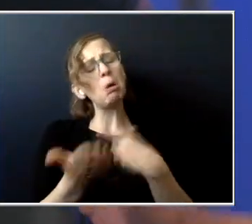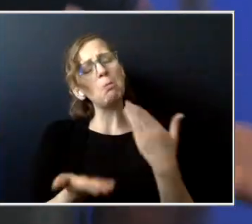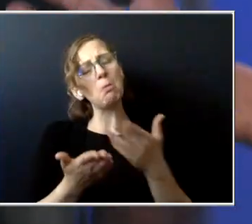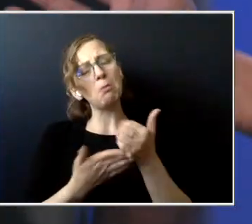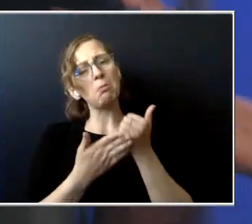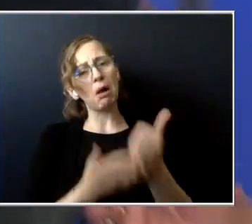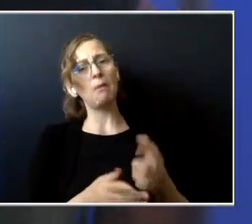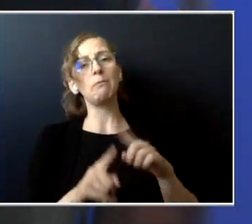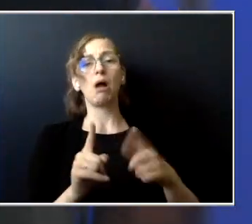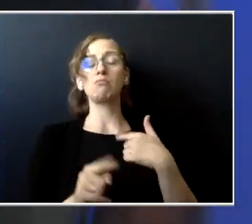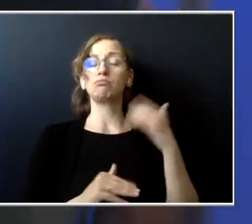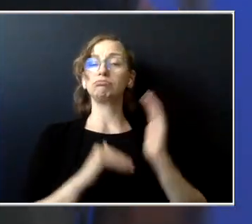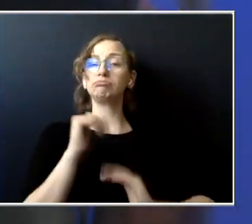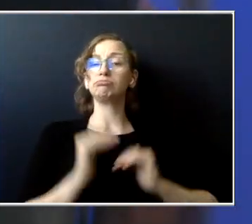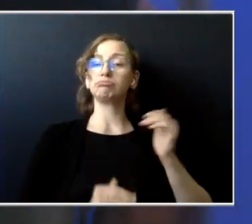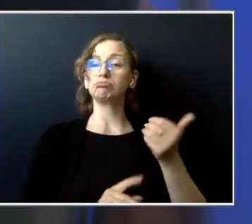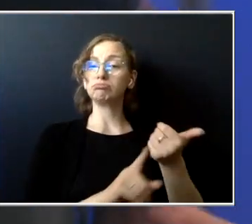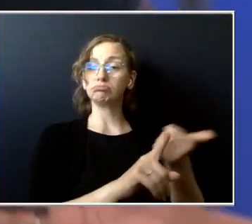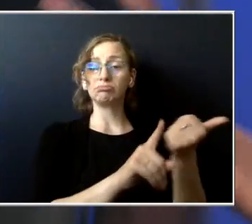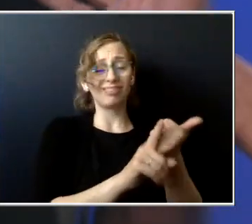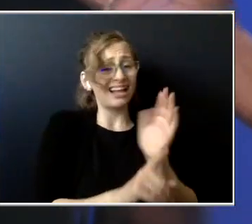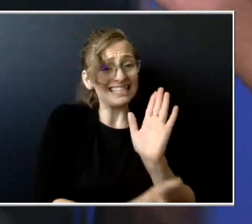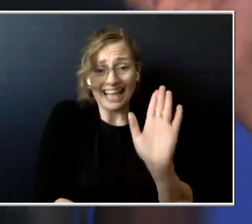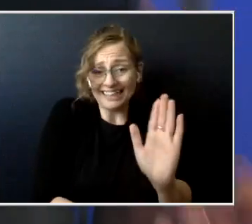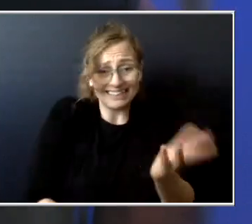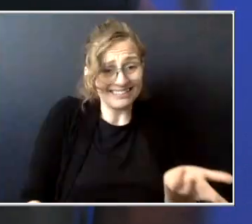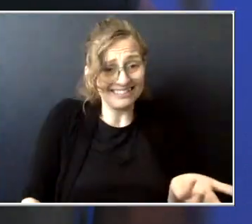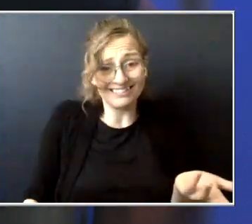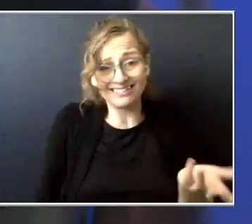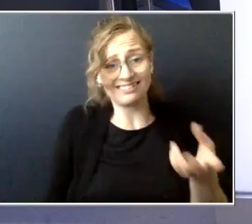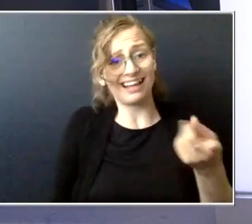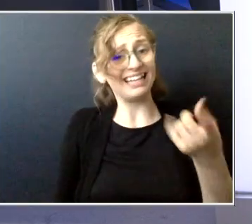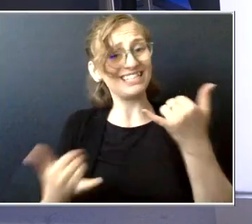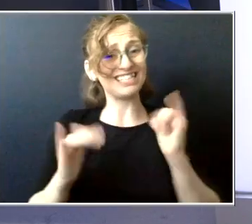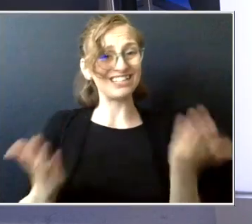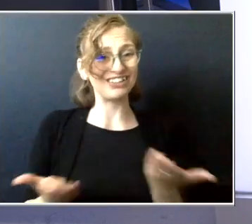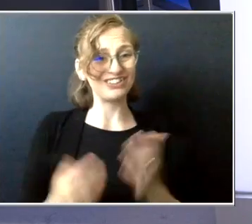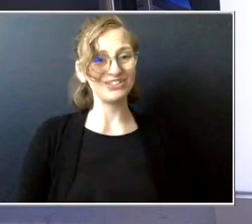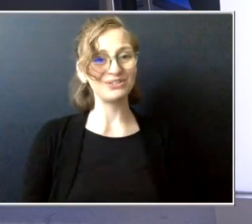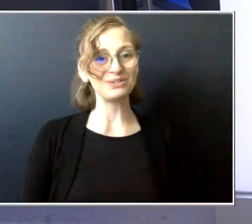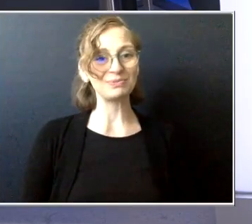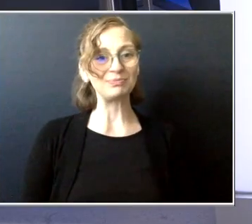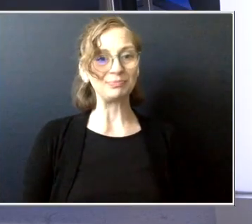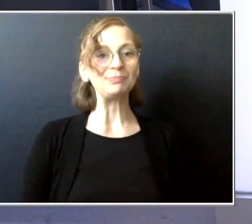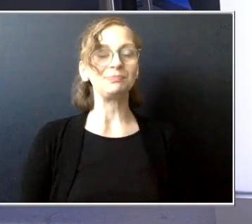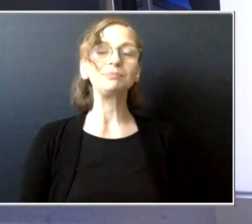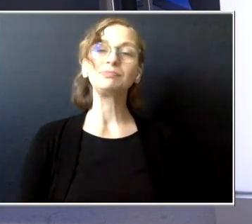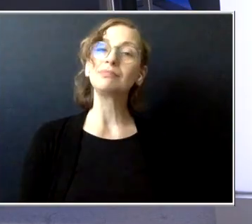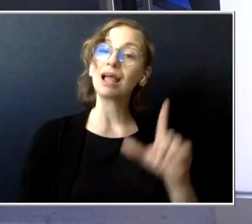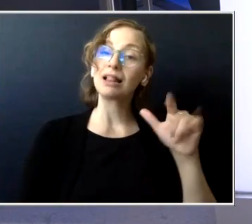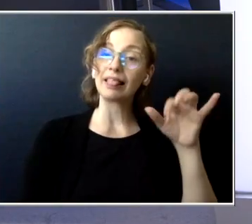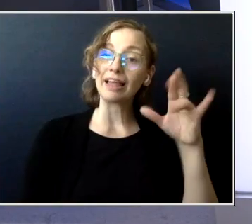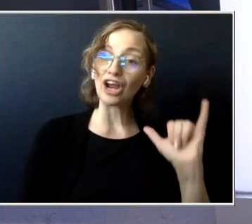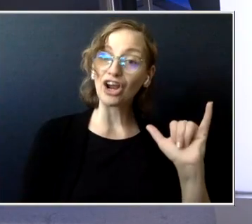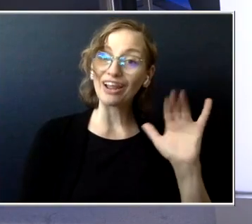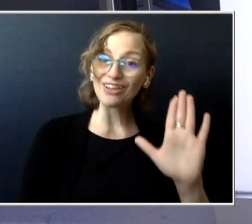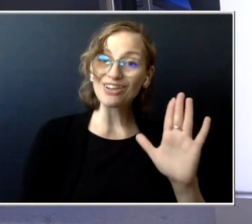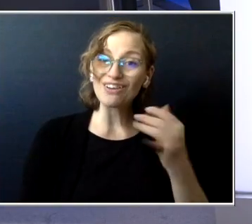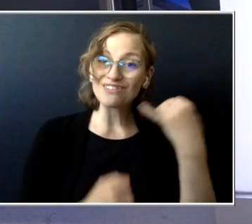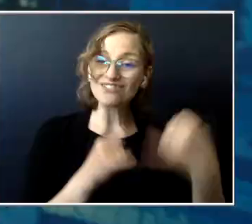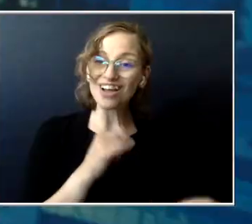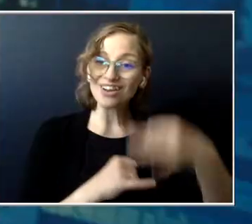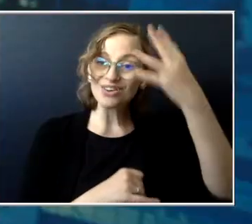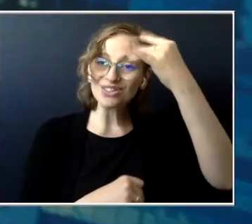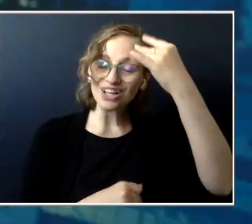with, because it's, and he's still here. Yeah. So. Larry, any final thoughts? Well, I could